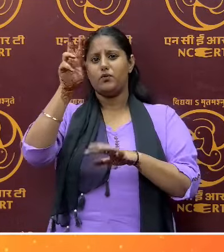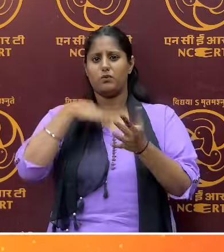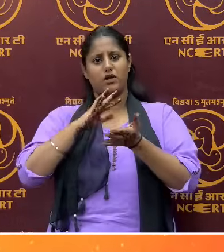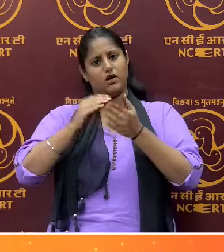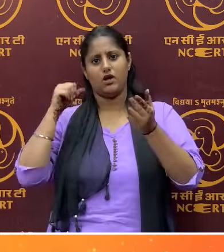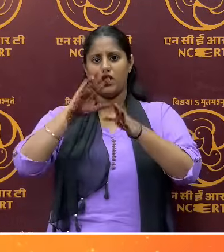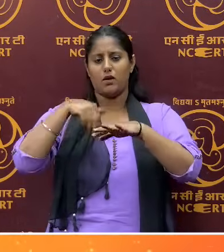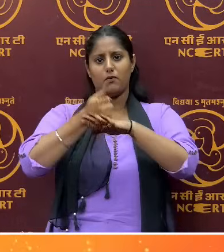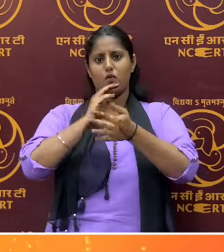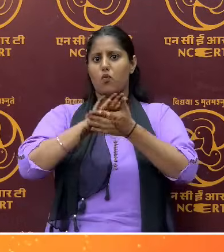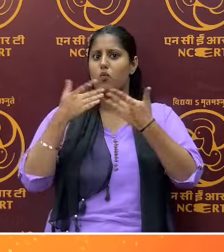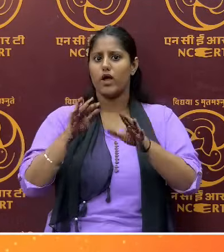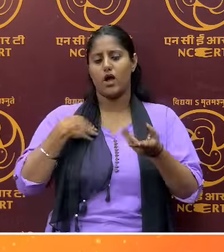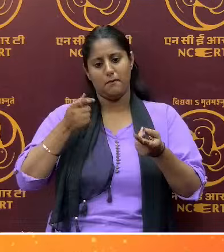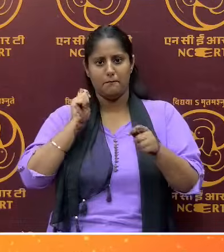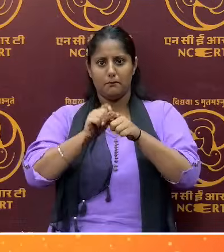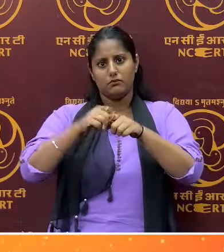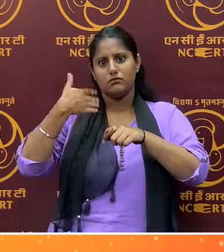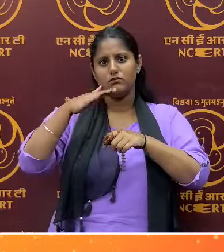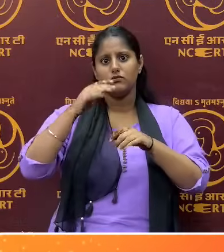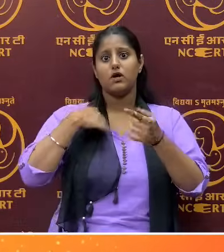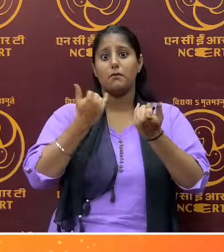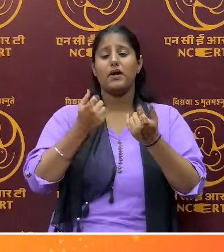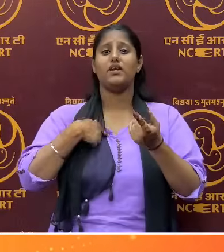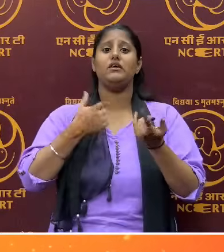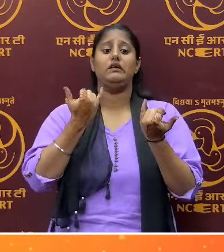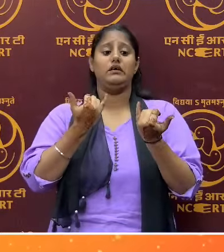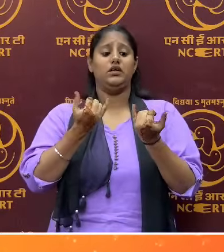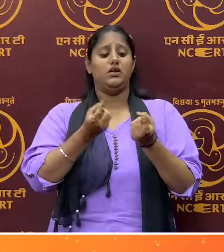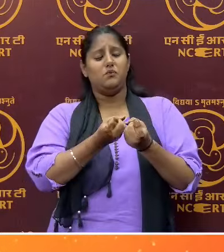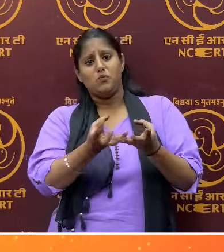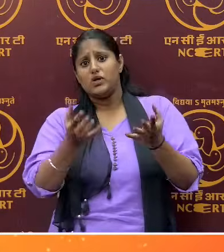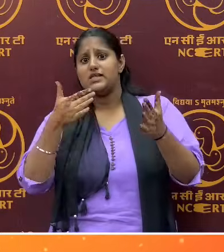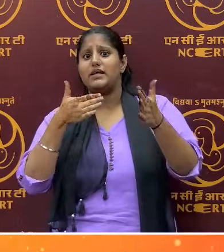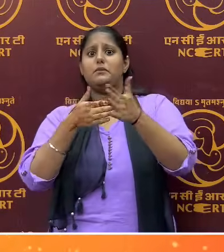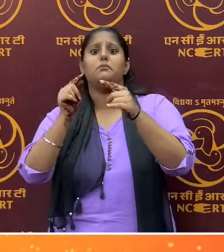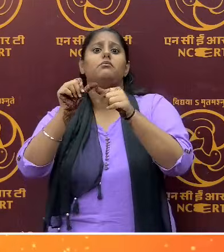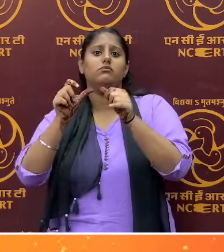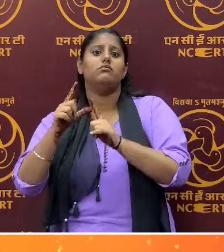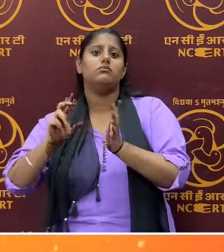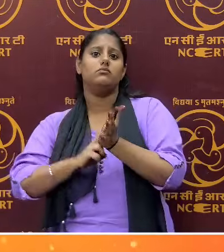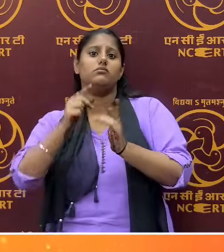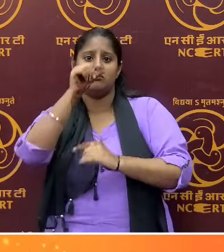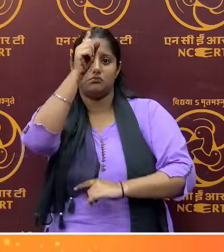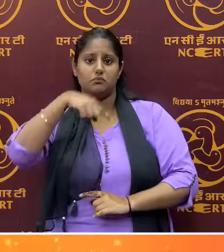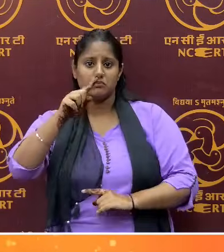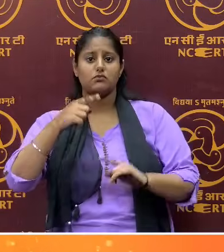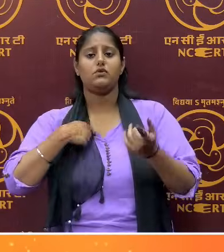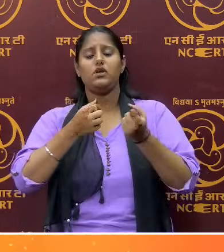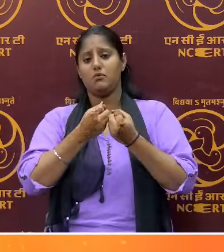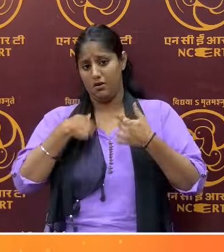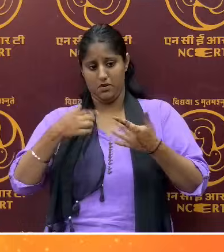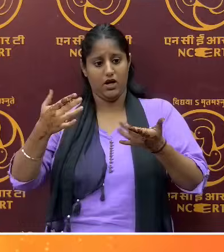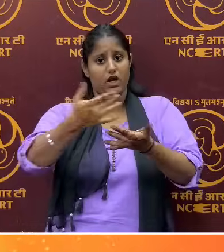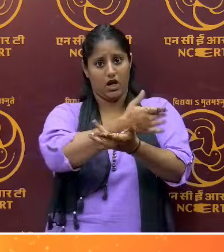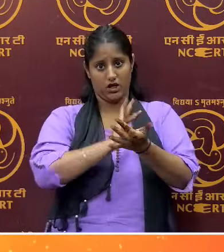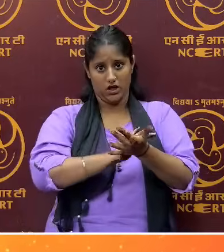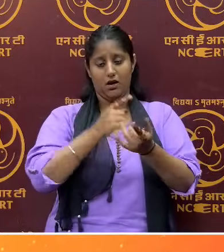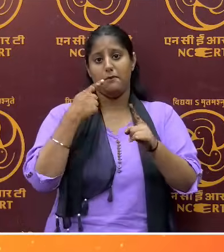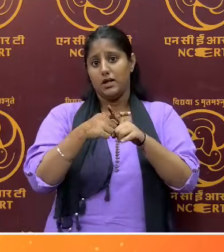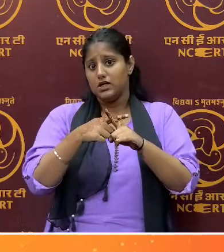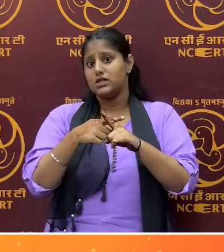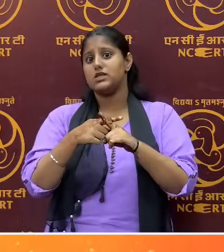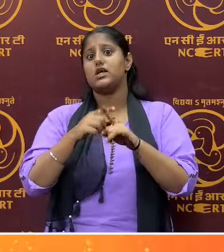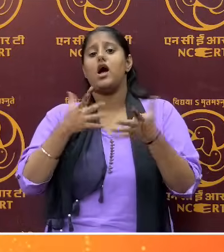application and we are working well, but there are certain things and need at the pan India, because we need data as well as how